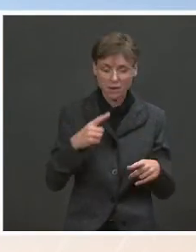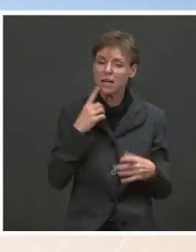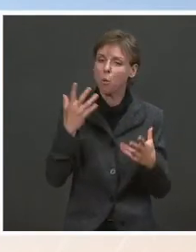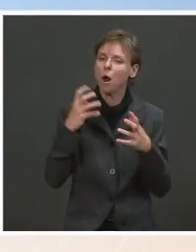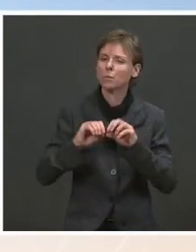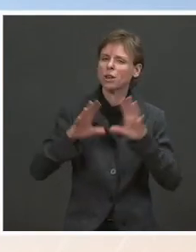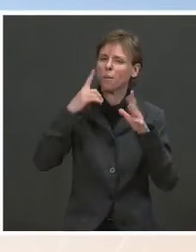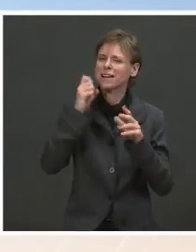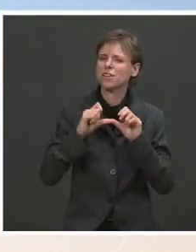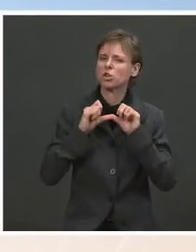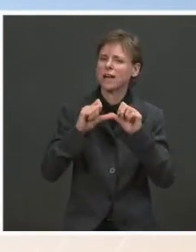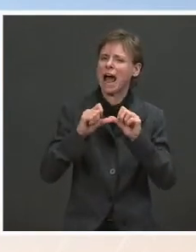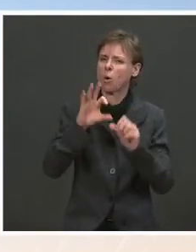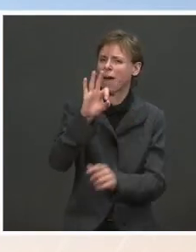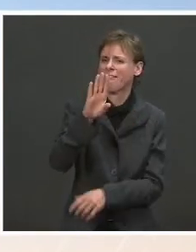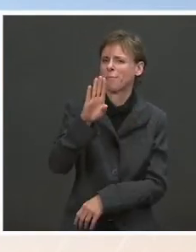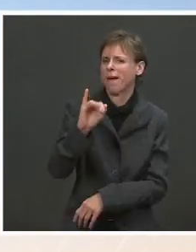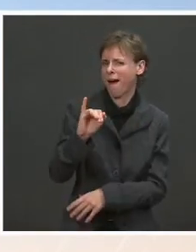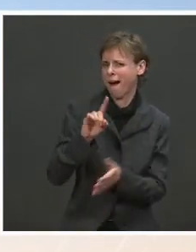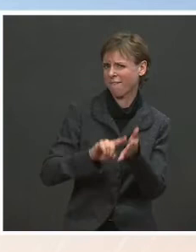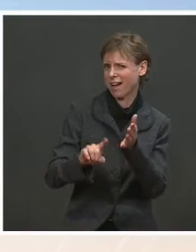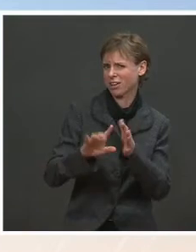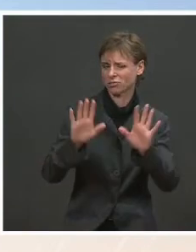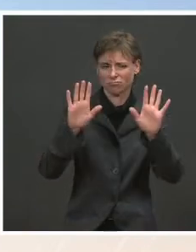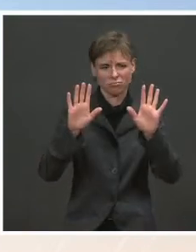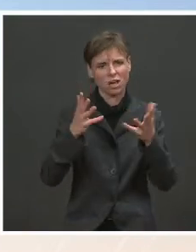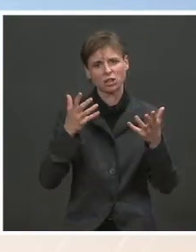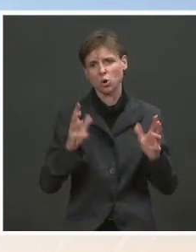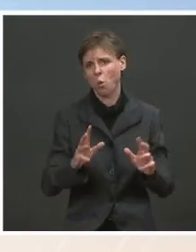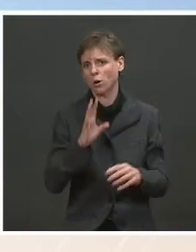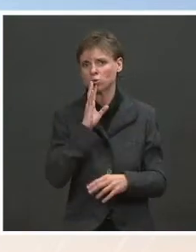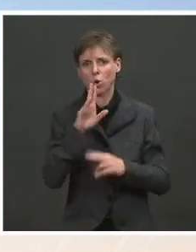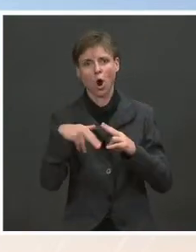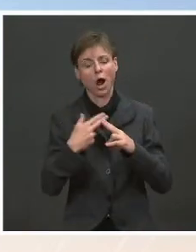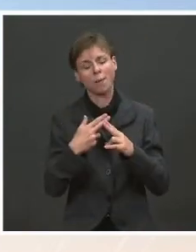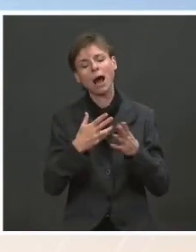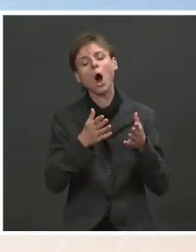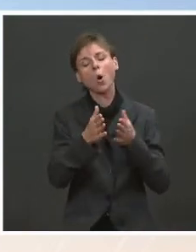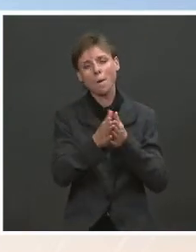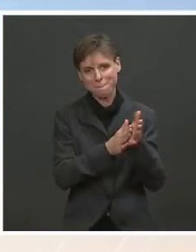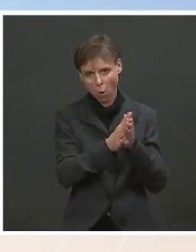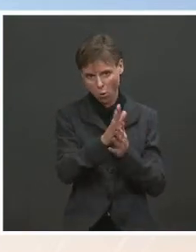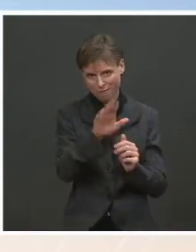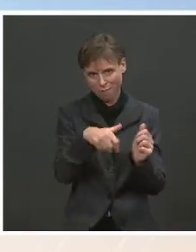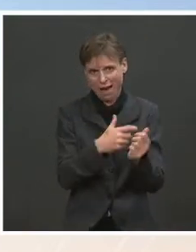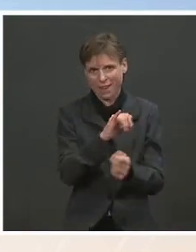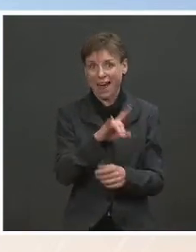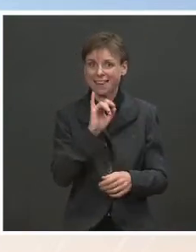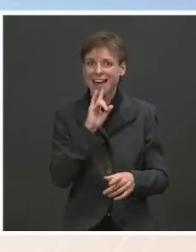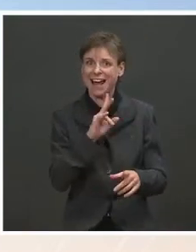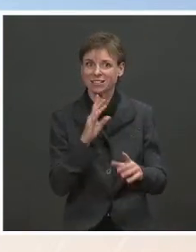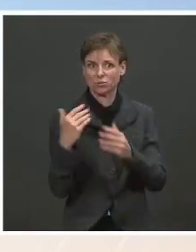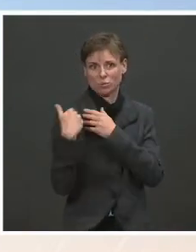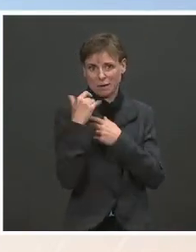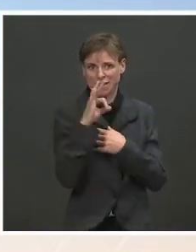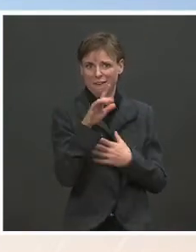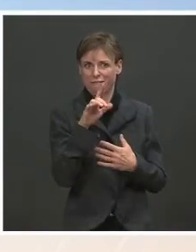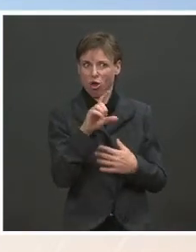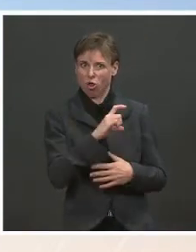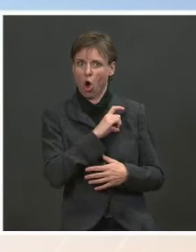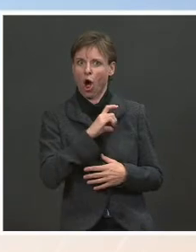he didn't want to attribute motive. There are law enforcement authorities who do that, and it's important to note when